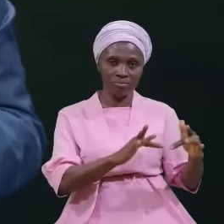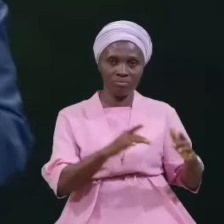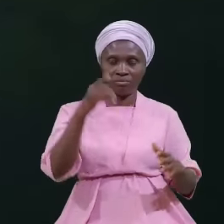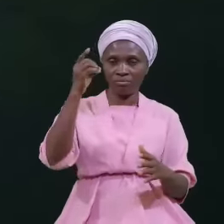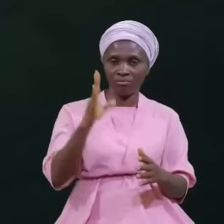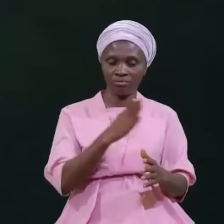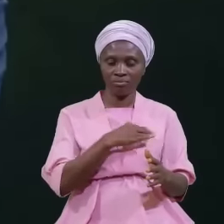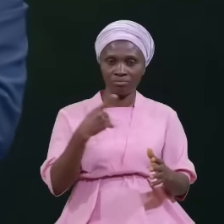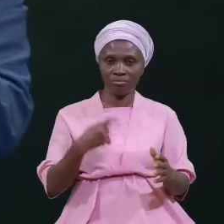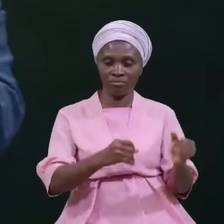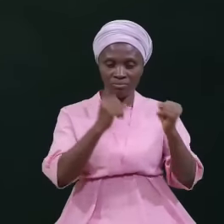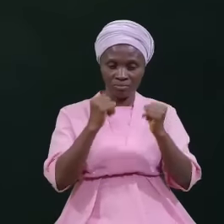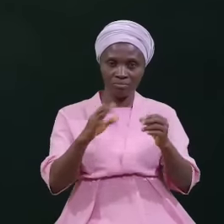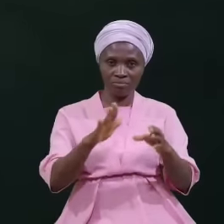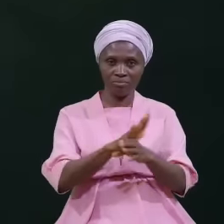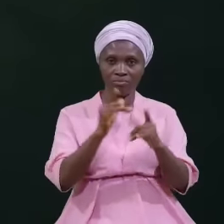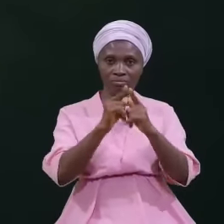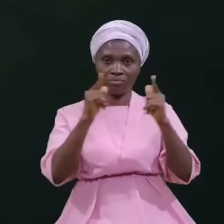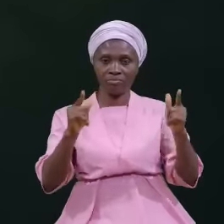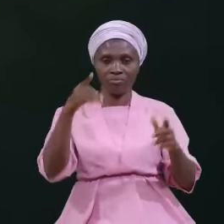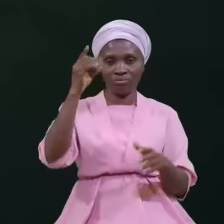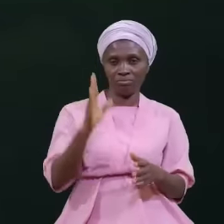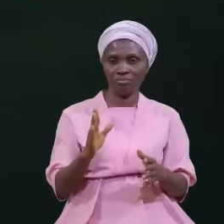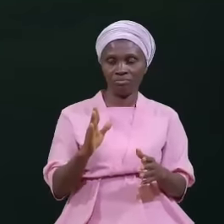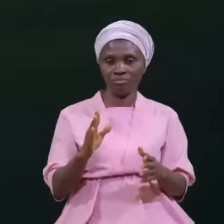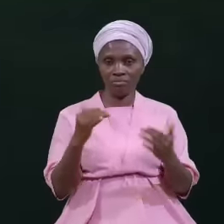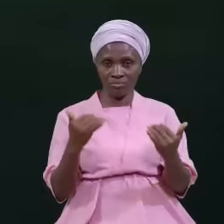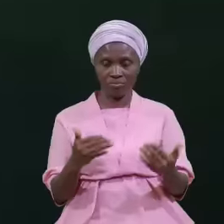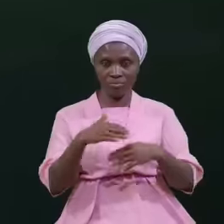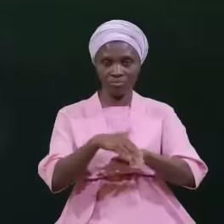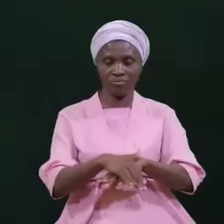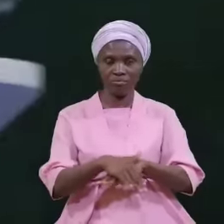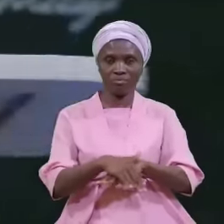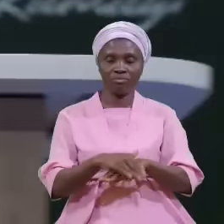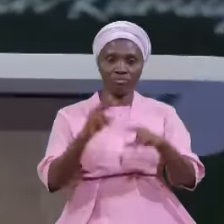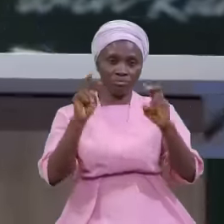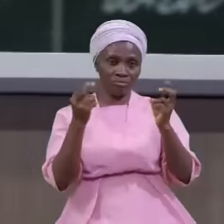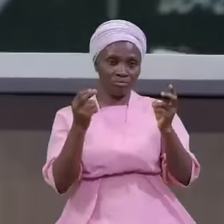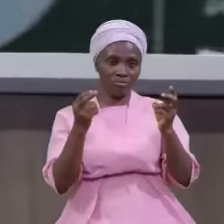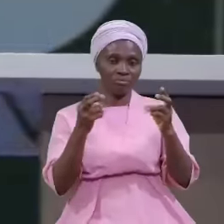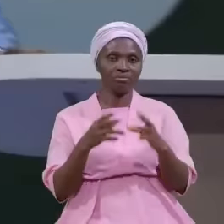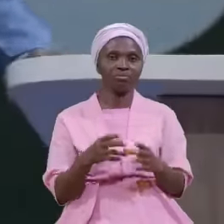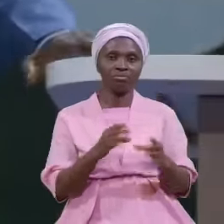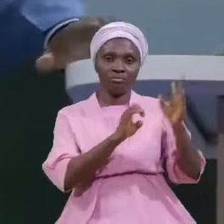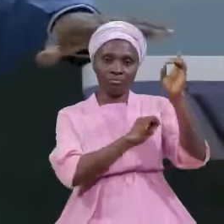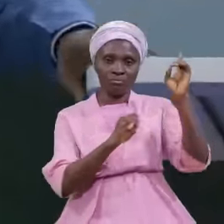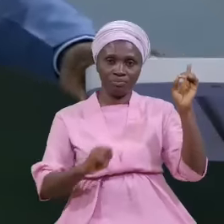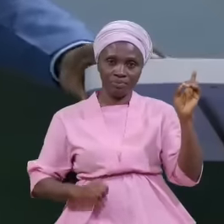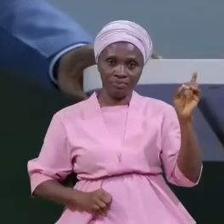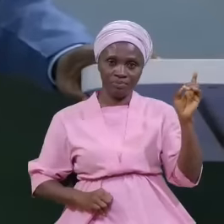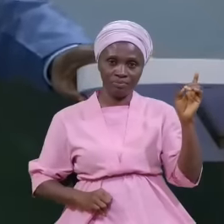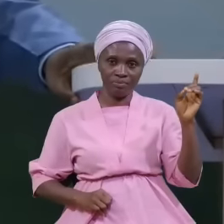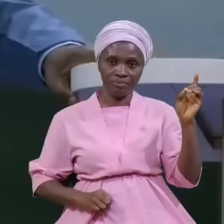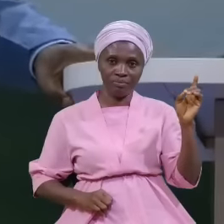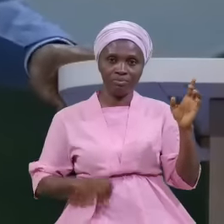God we're looking at tonight. Tonight I come to you with the message, Emmanuel, the